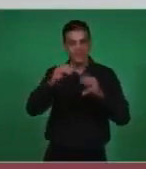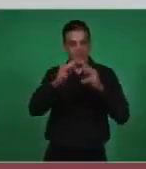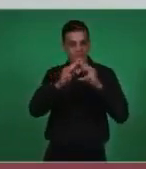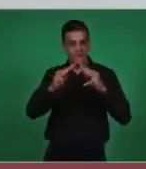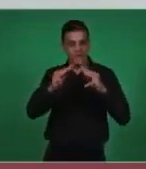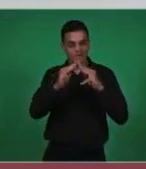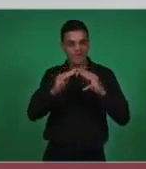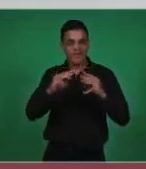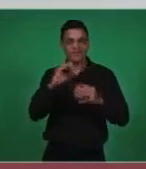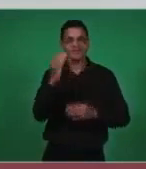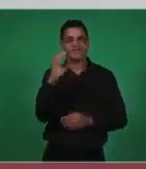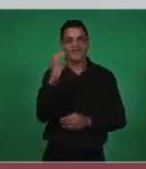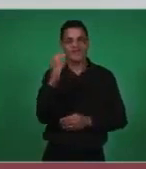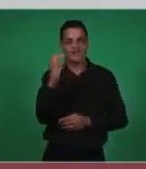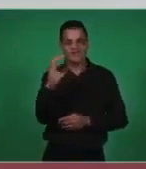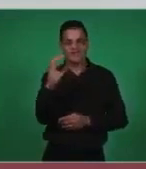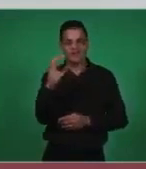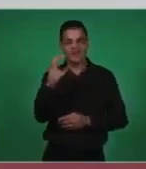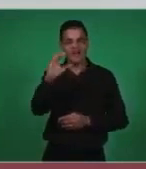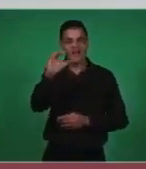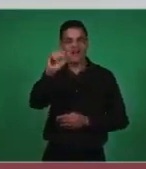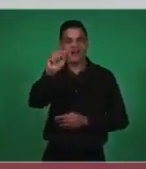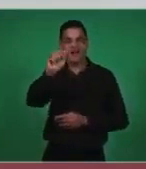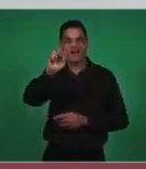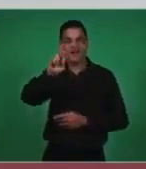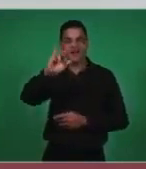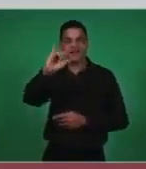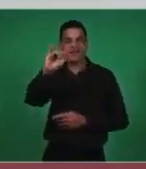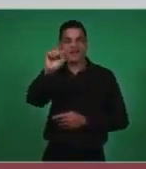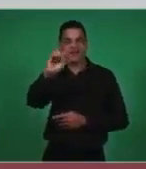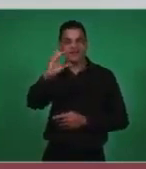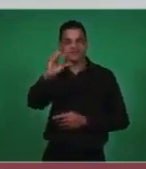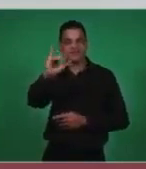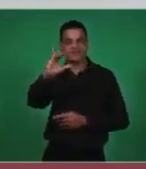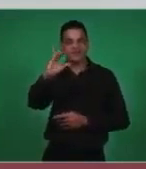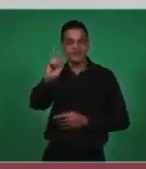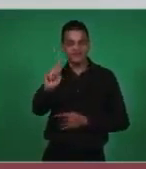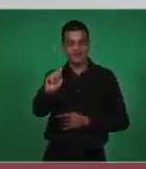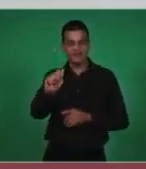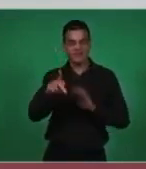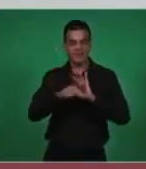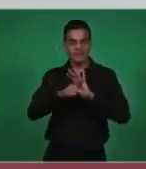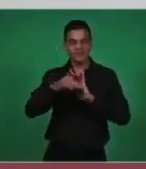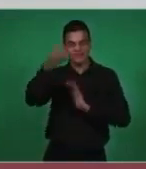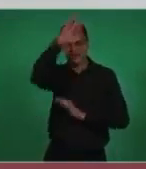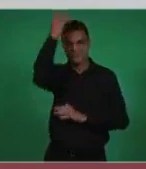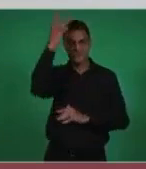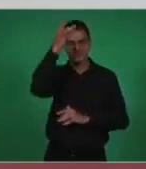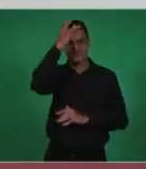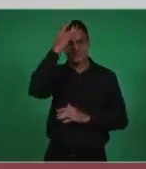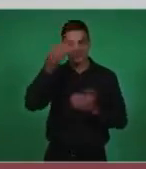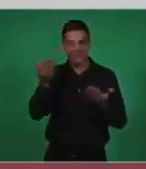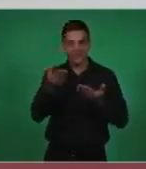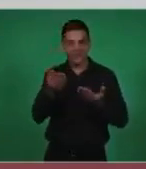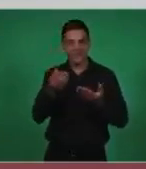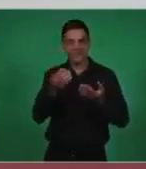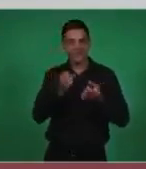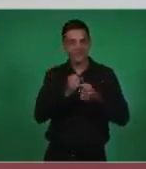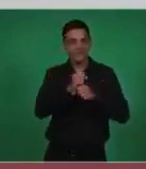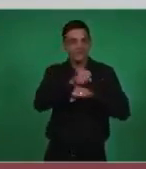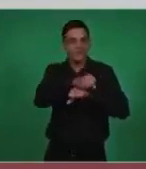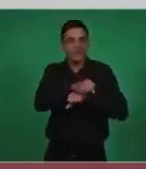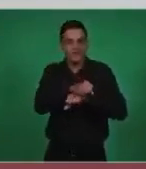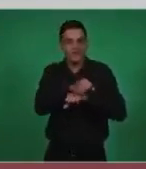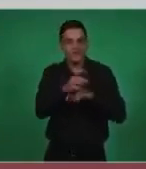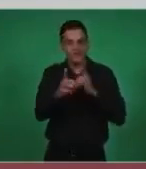And from the region of Cariacica, town of Espírito Santo, which is this event and seminar